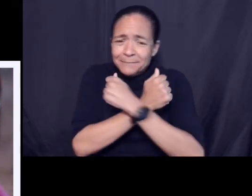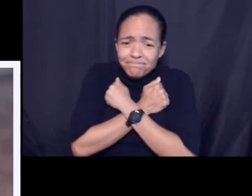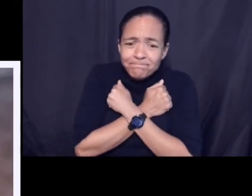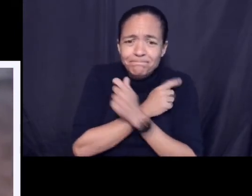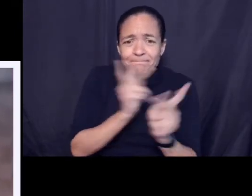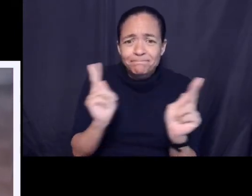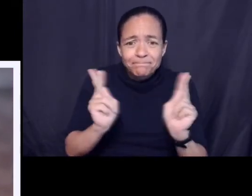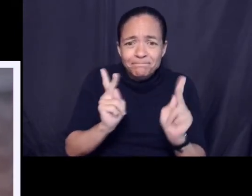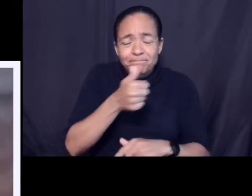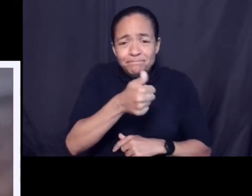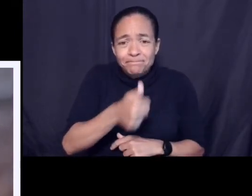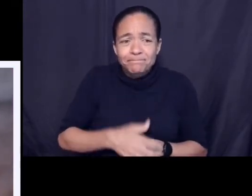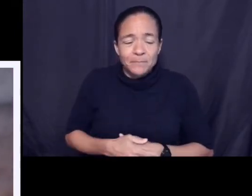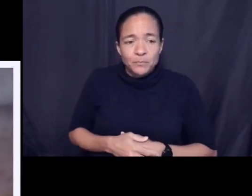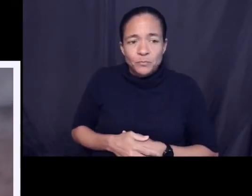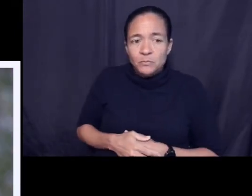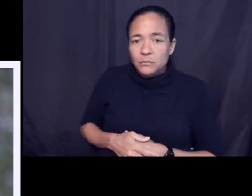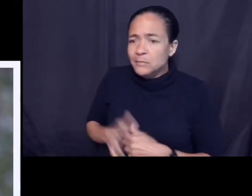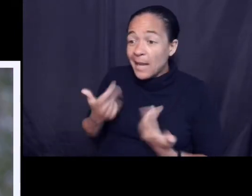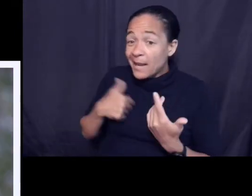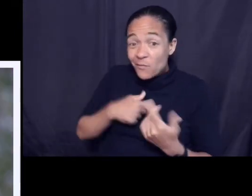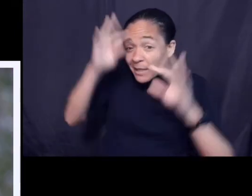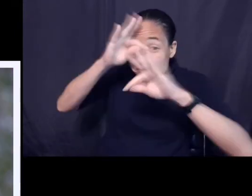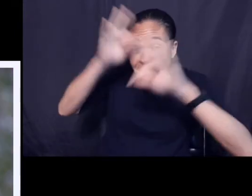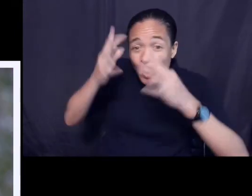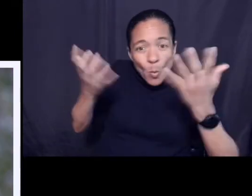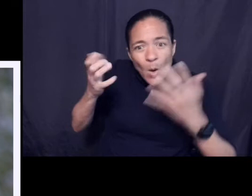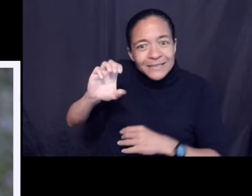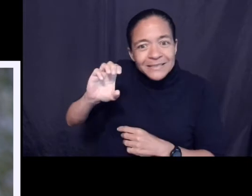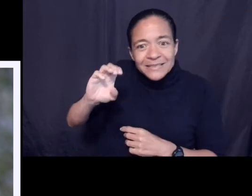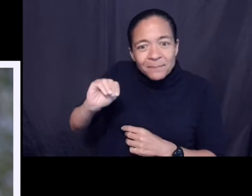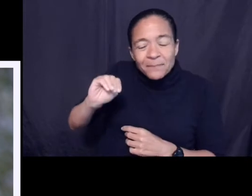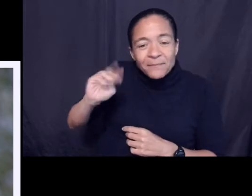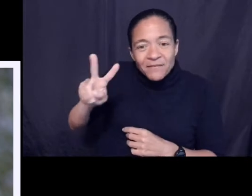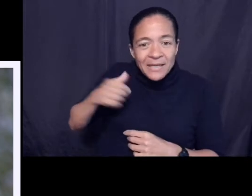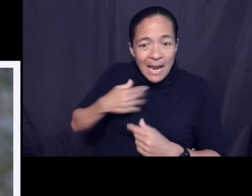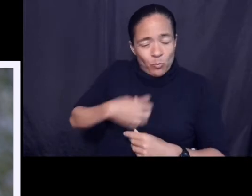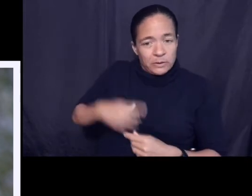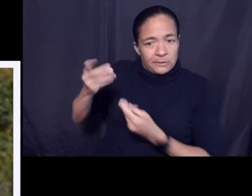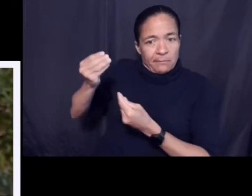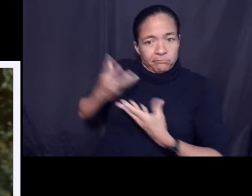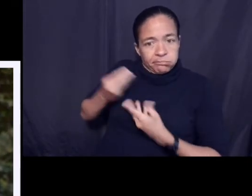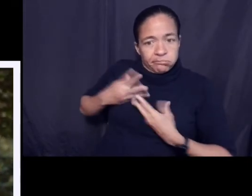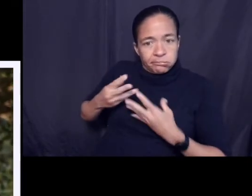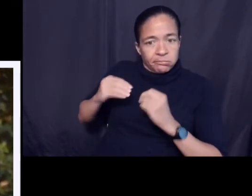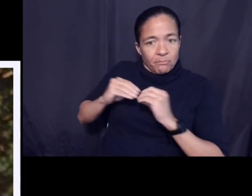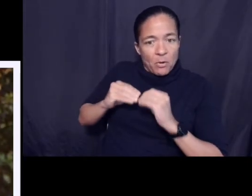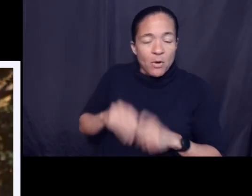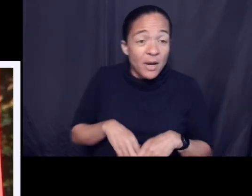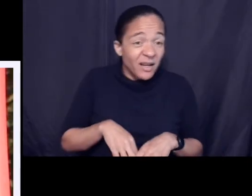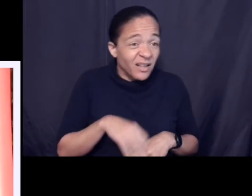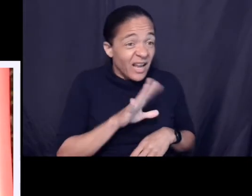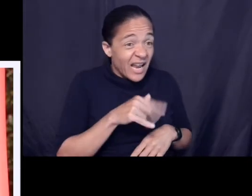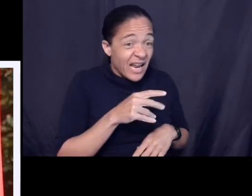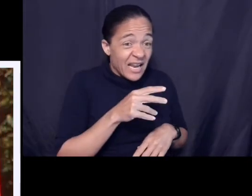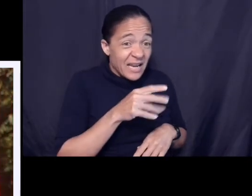loving. And nobody knew what it was, but I wish we'd been given a little bit more information. It's not hard. It does take a little bit